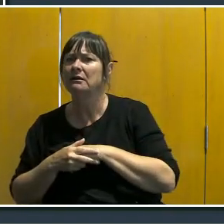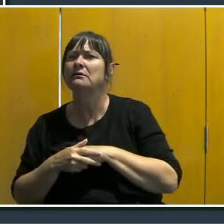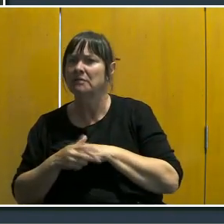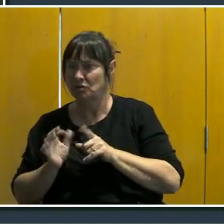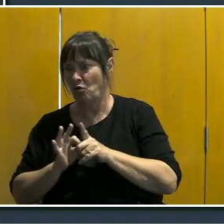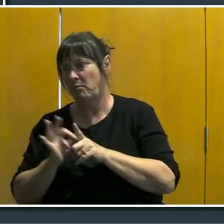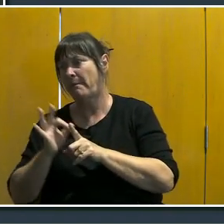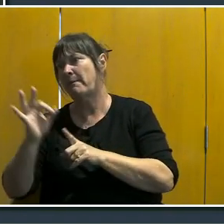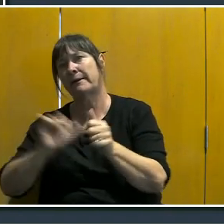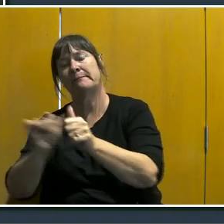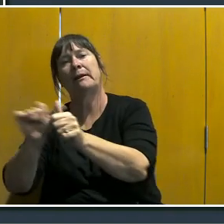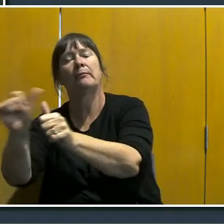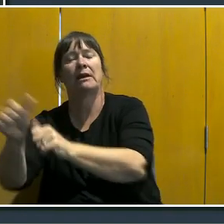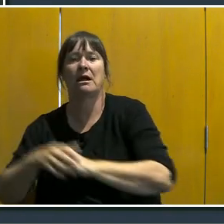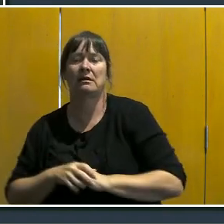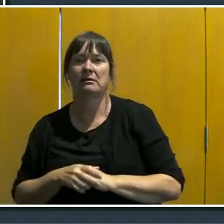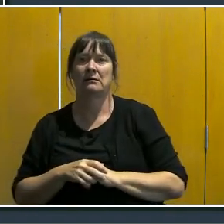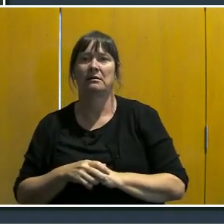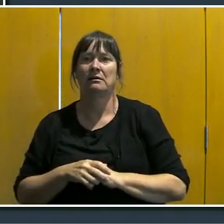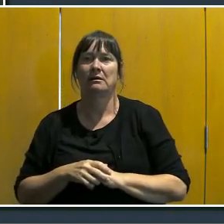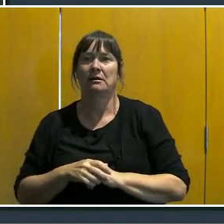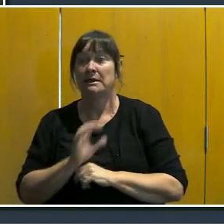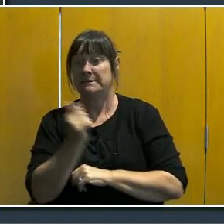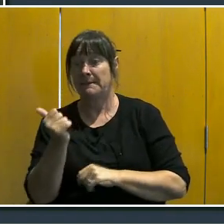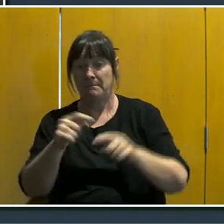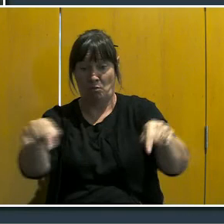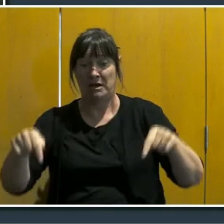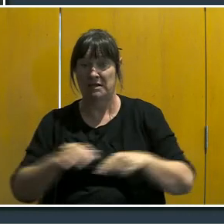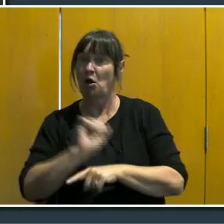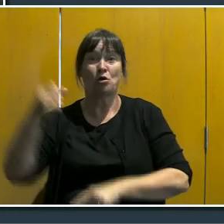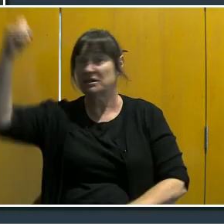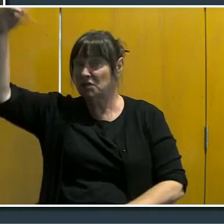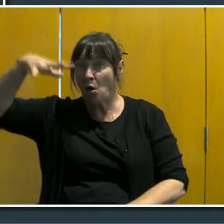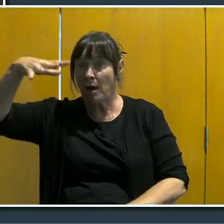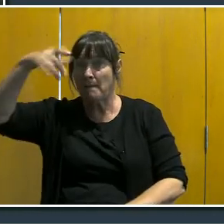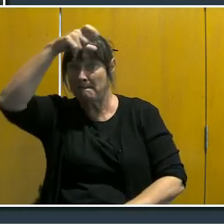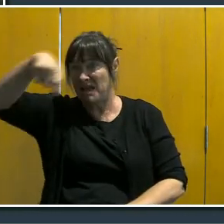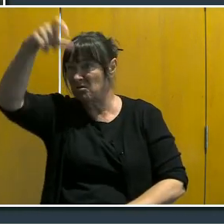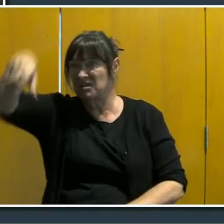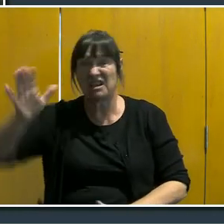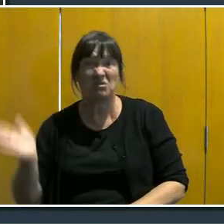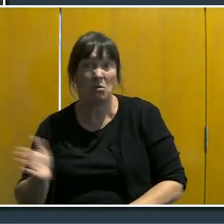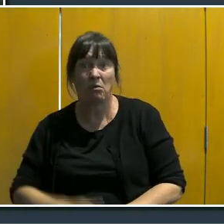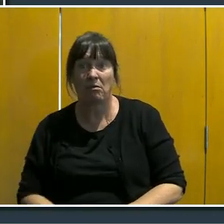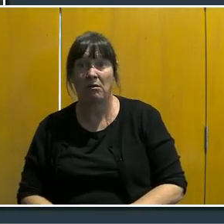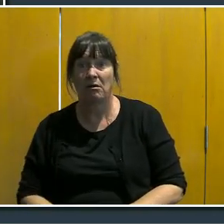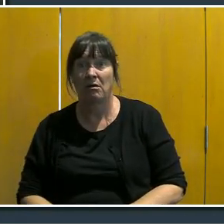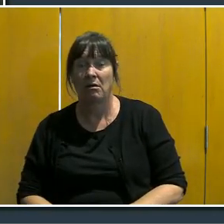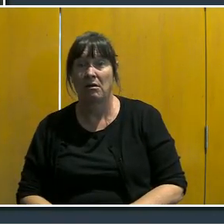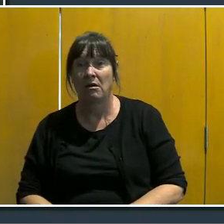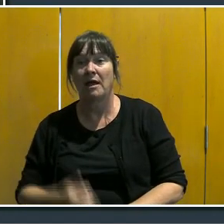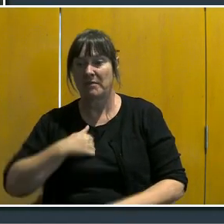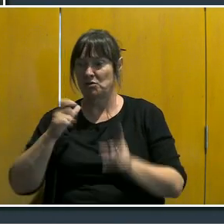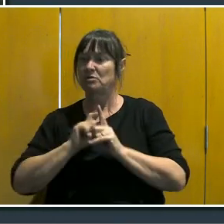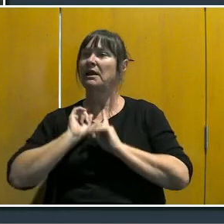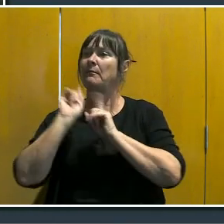forward. And, I look at a couple of our properties, they're solar only these days. And, boy, that saved a big servicing cost, and it's amazing. Even my daughter can come home,